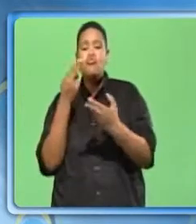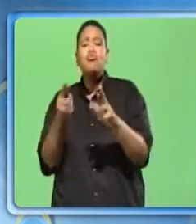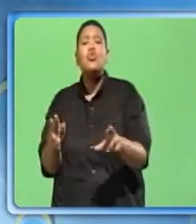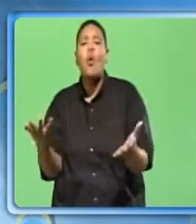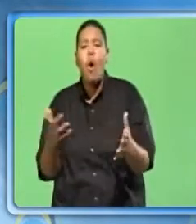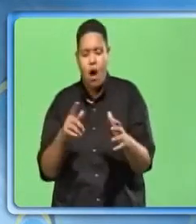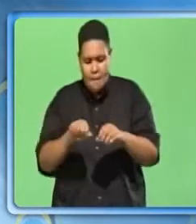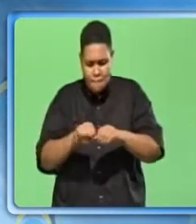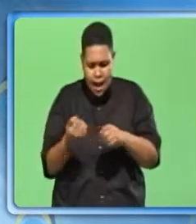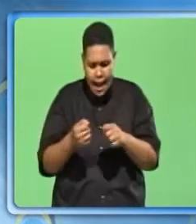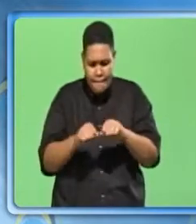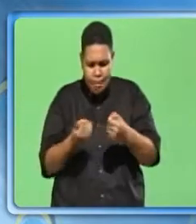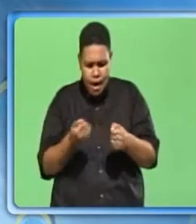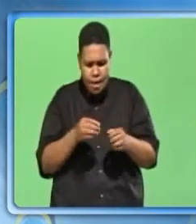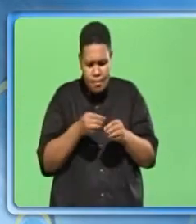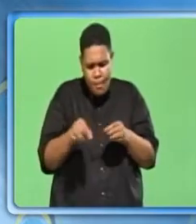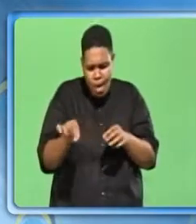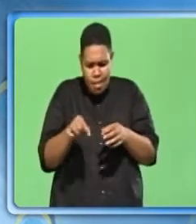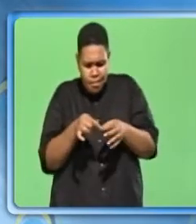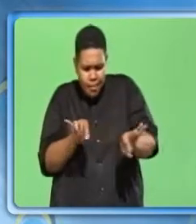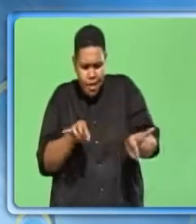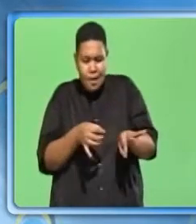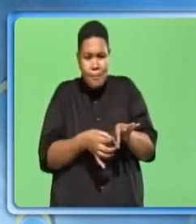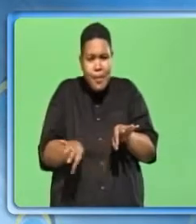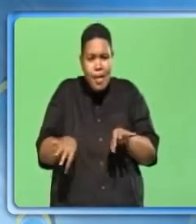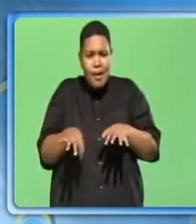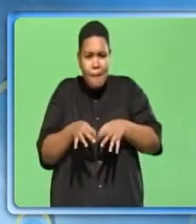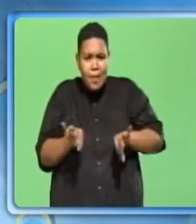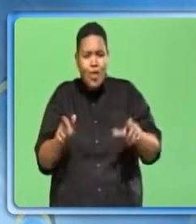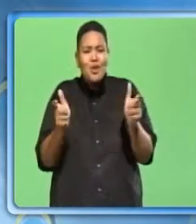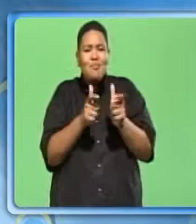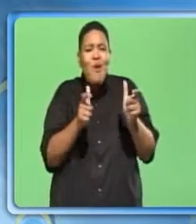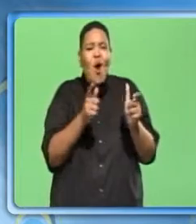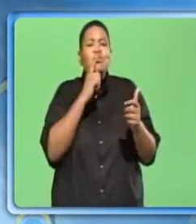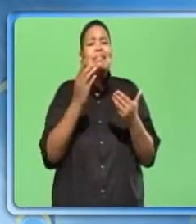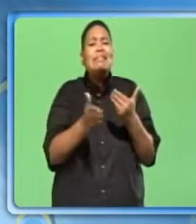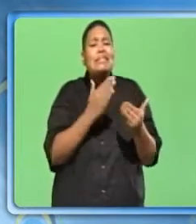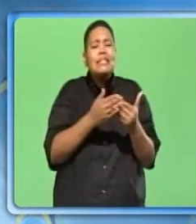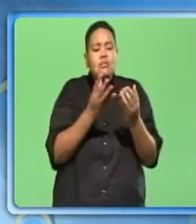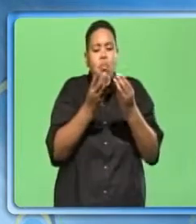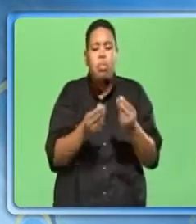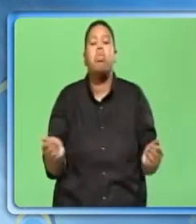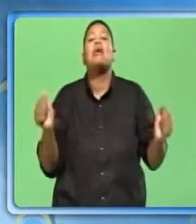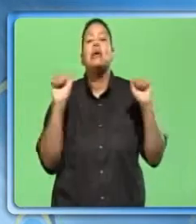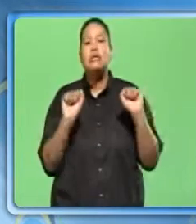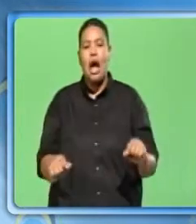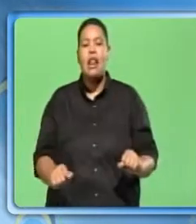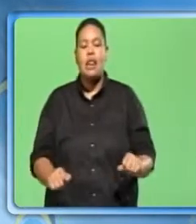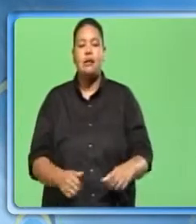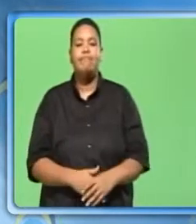breaking the stain molecules into smaller sections that may be more easily dissolved.